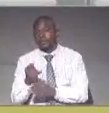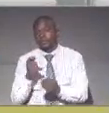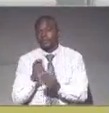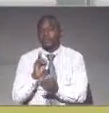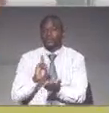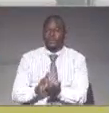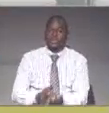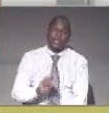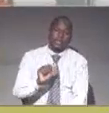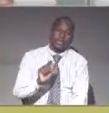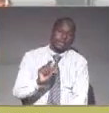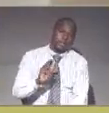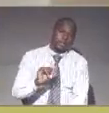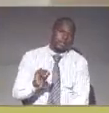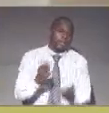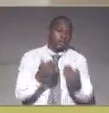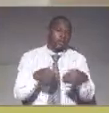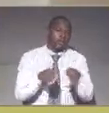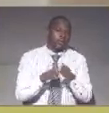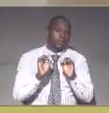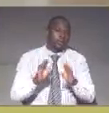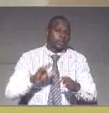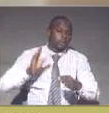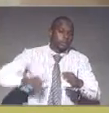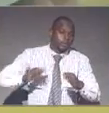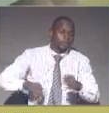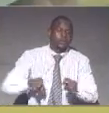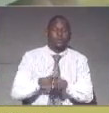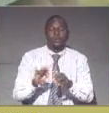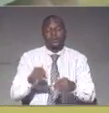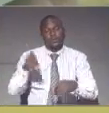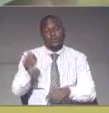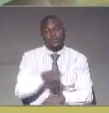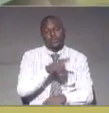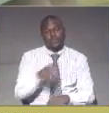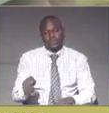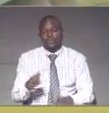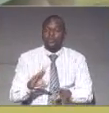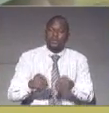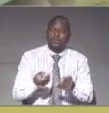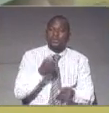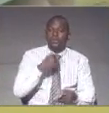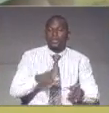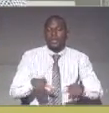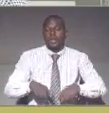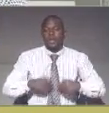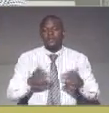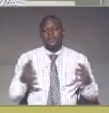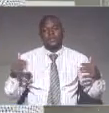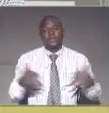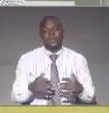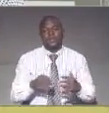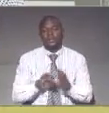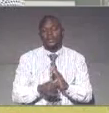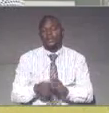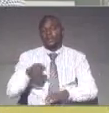Diana Twine, could not agree more with delays and wrong diagnoses as life-threatening issues. So